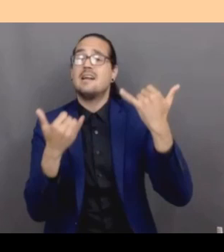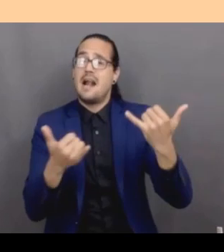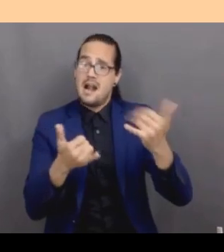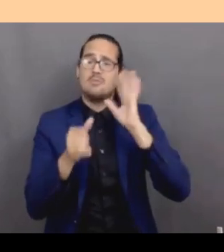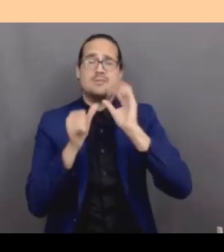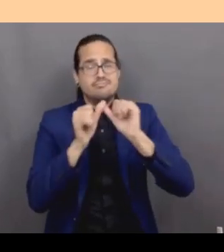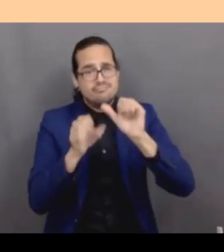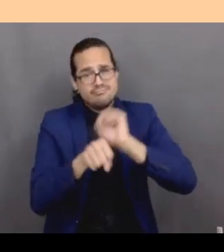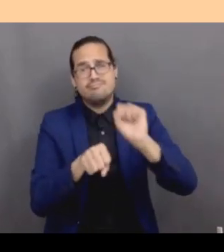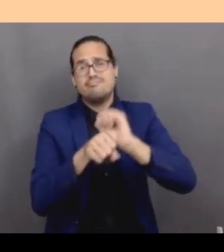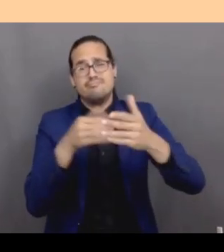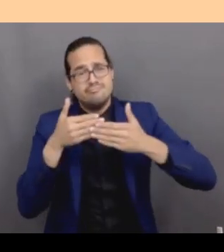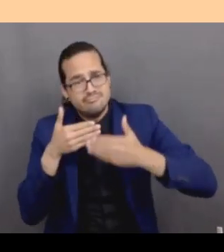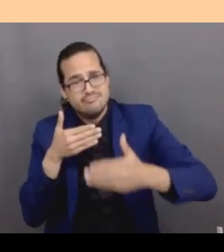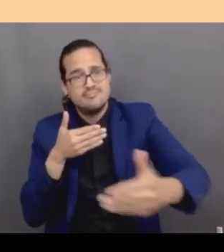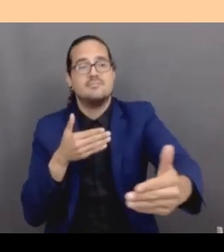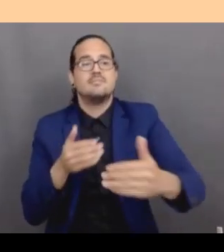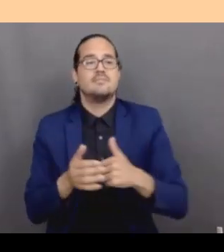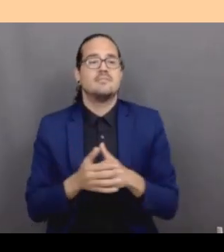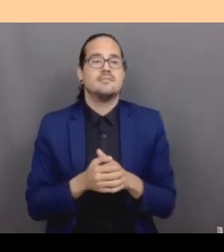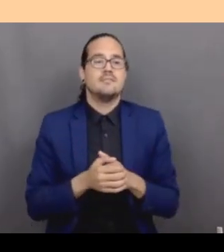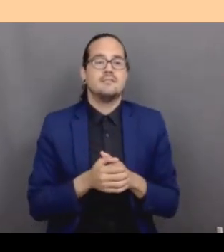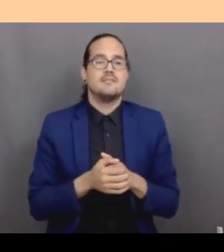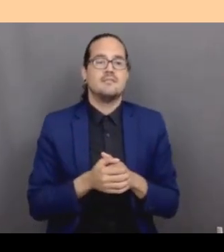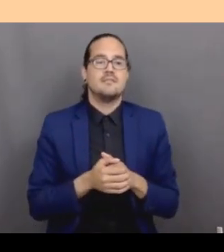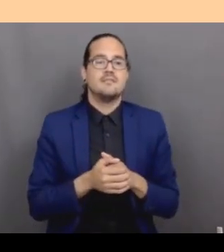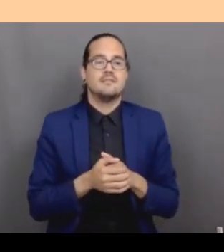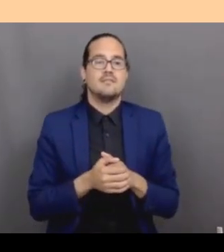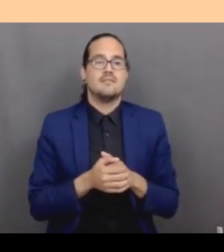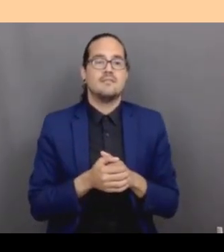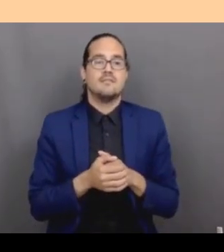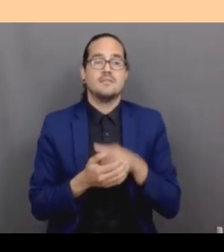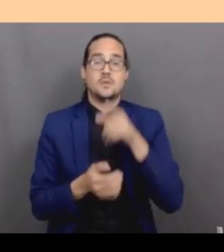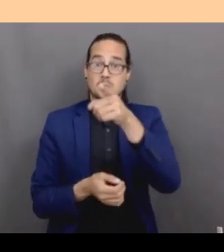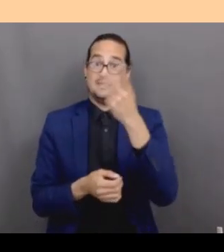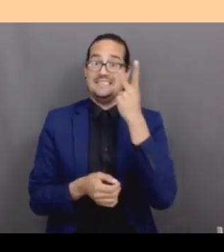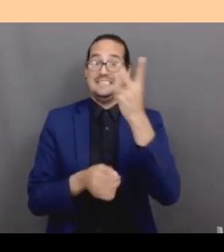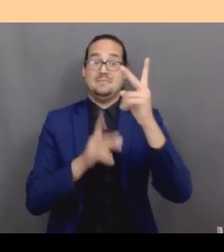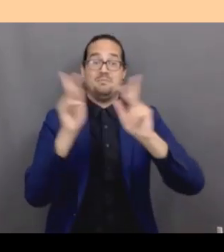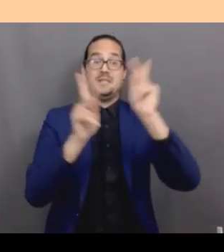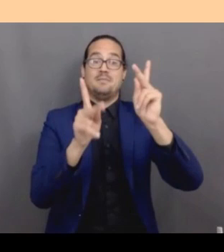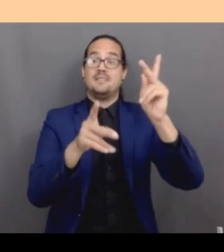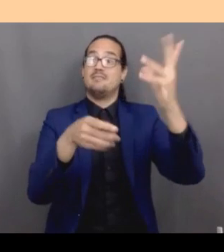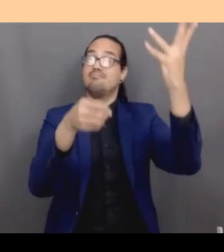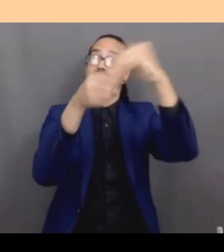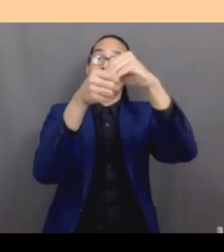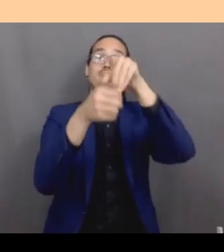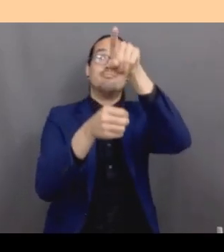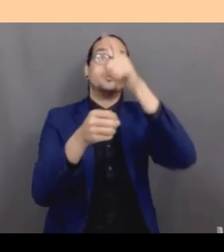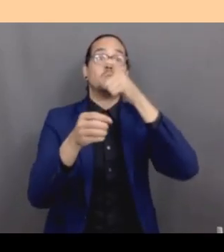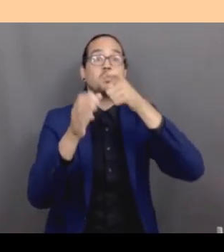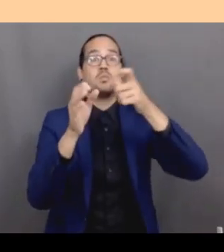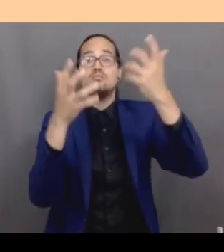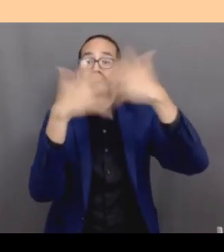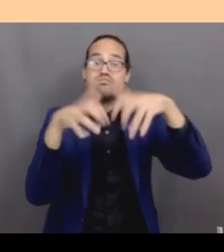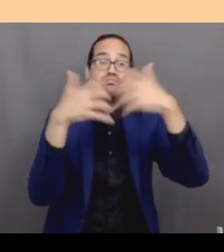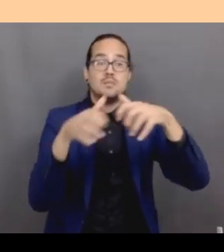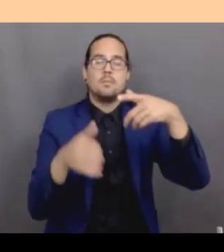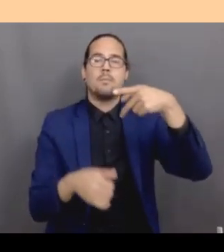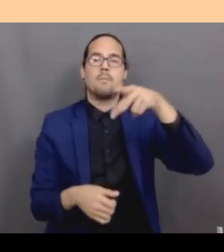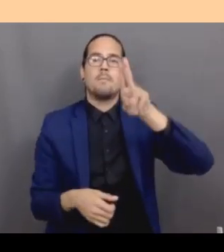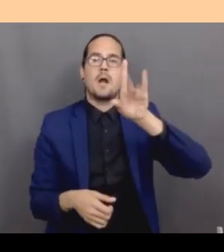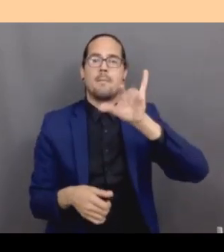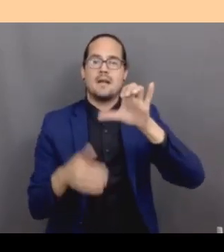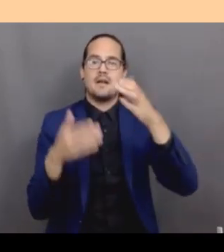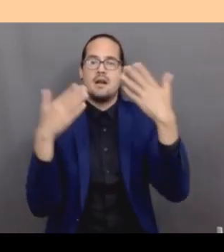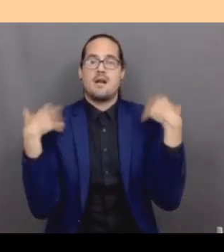the pandemic crisis, though, has been our Stellar Public Health Division. They're on the forefront of identifying the virus coming into our community